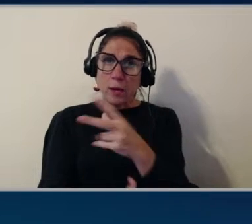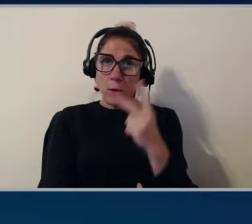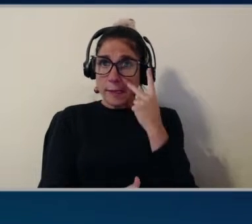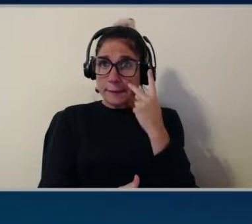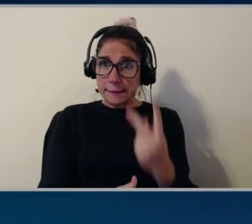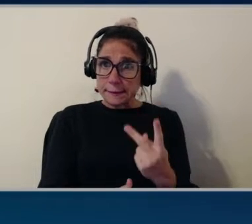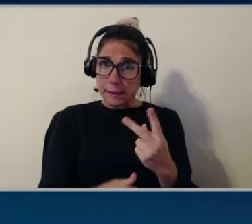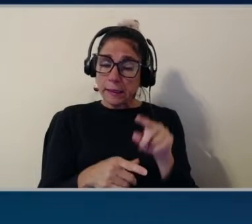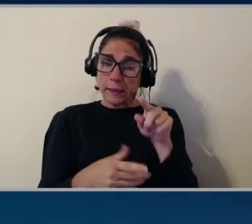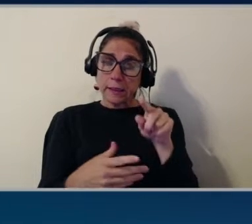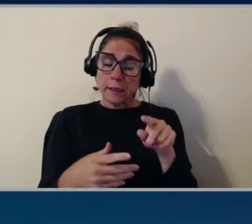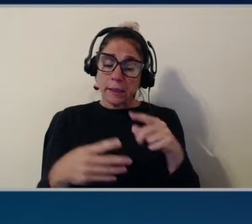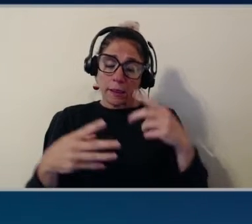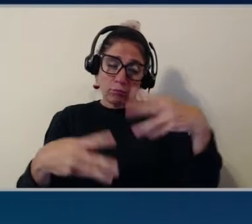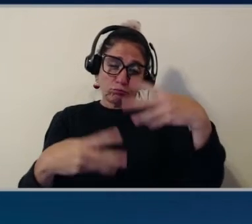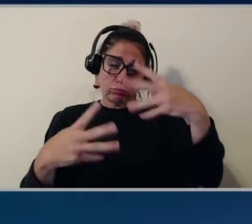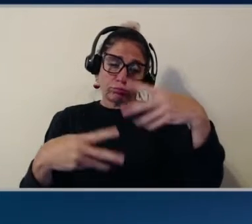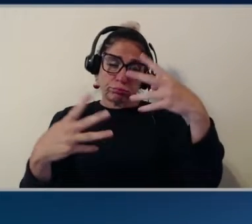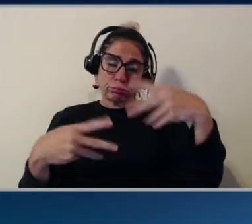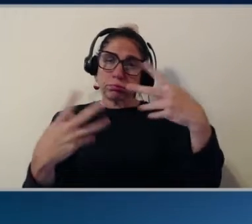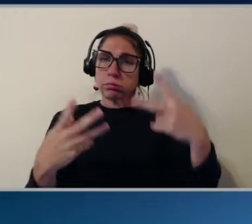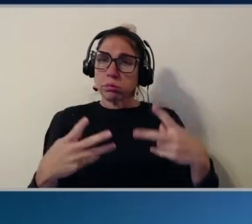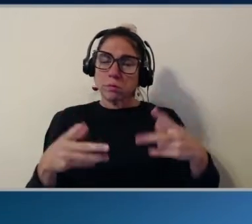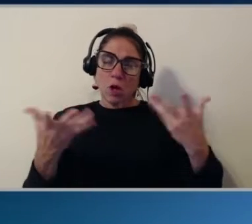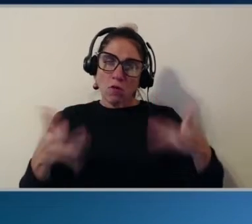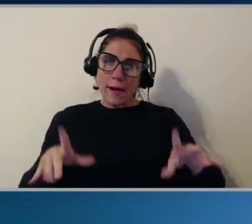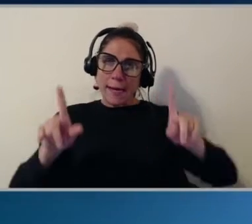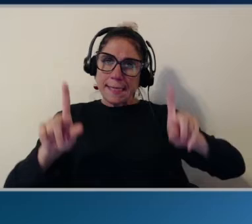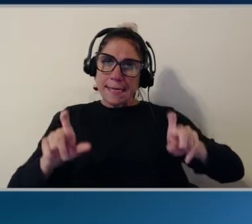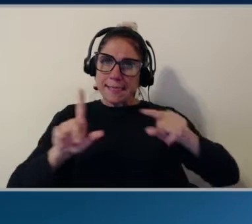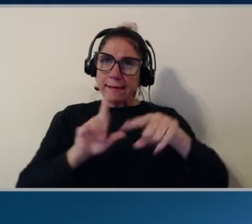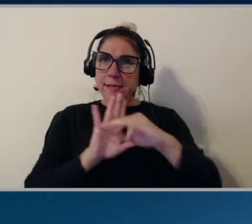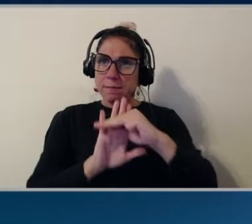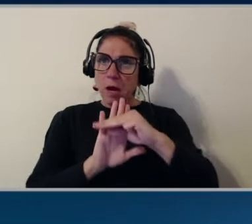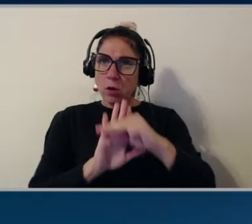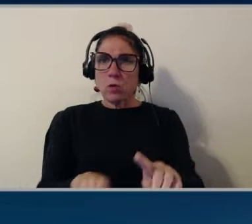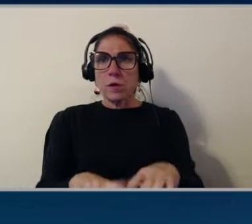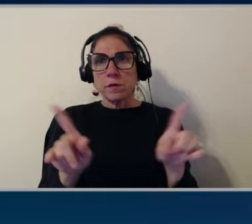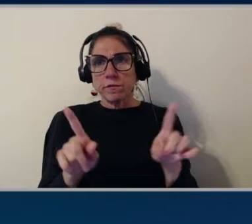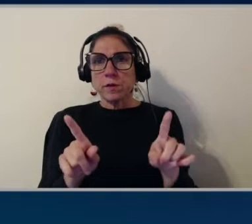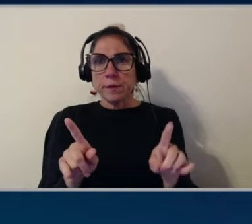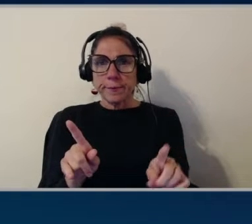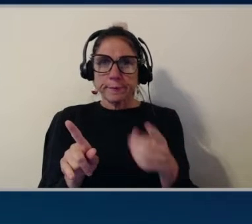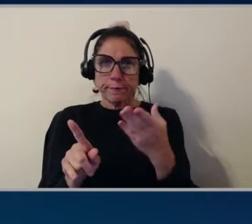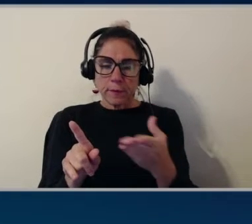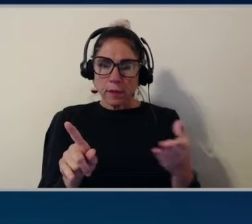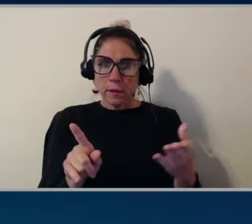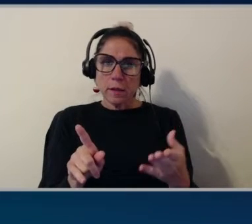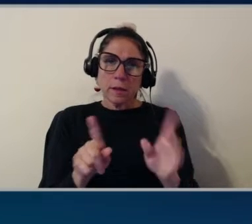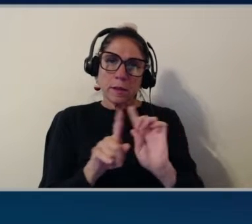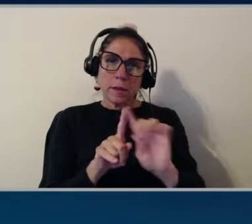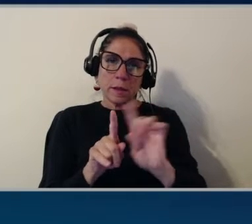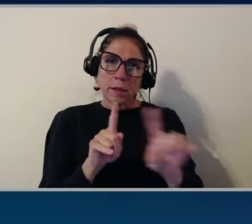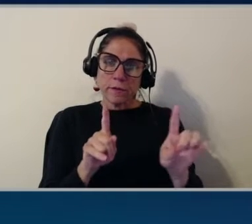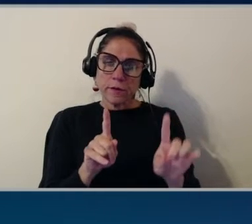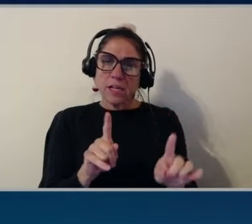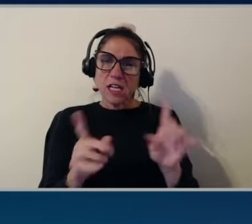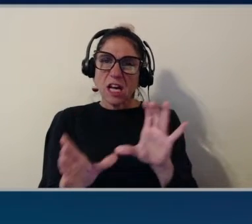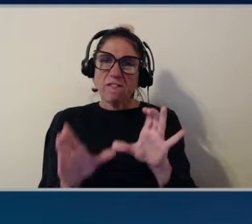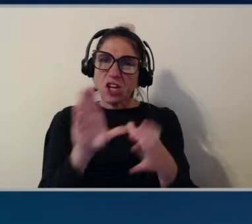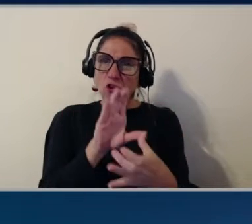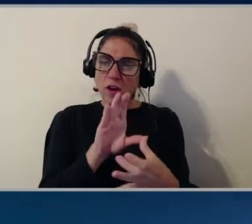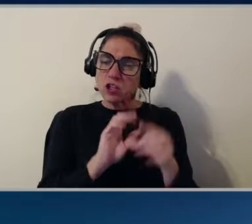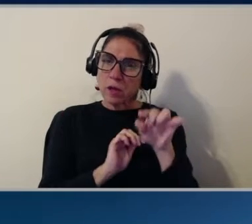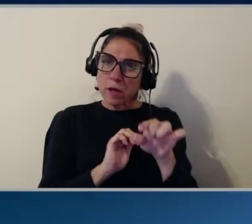that we already tested this model on a different instance types and with different configuration, with